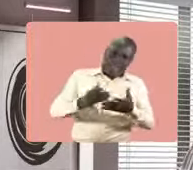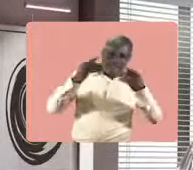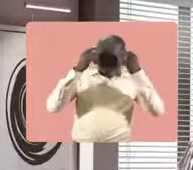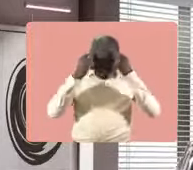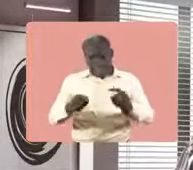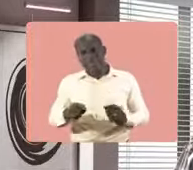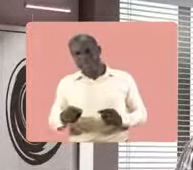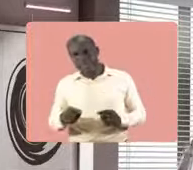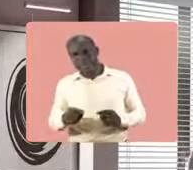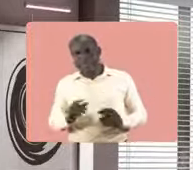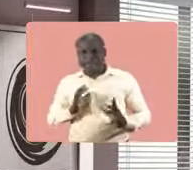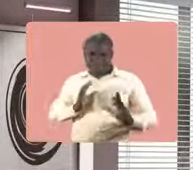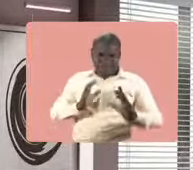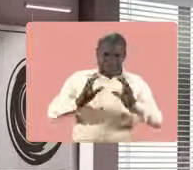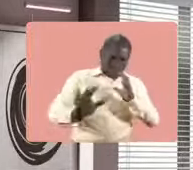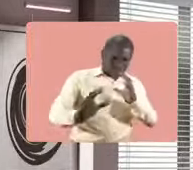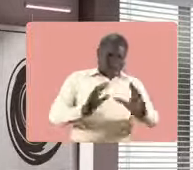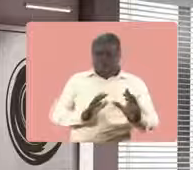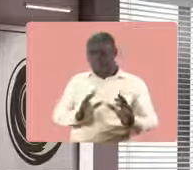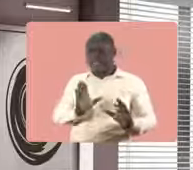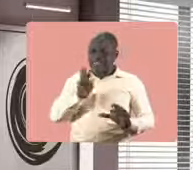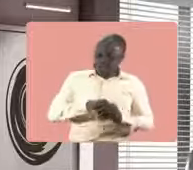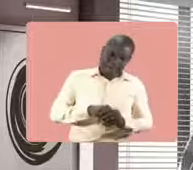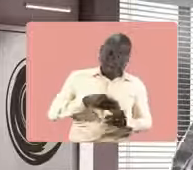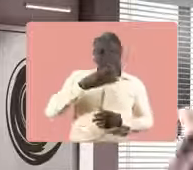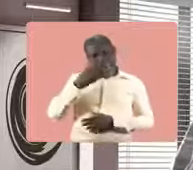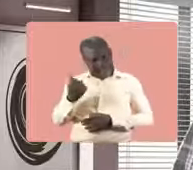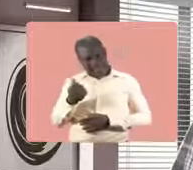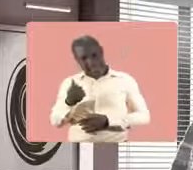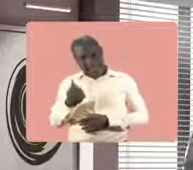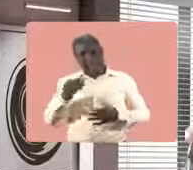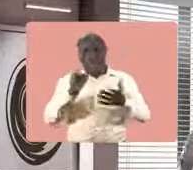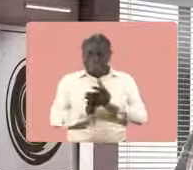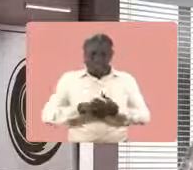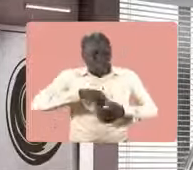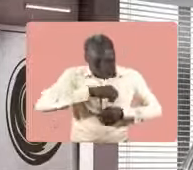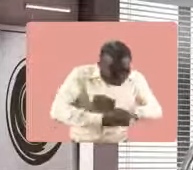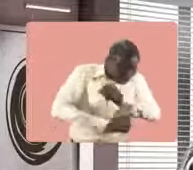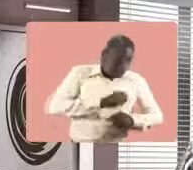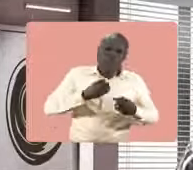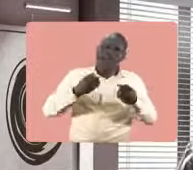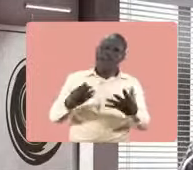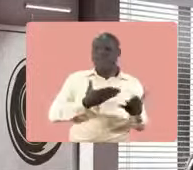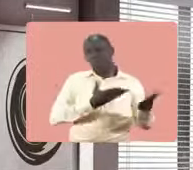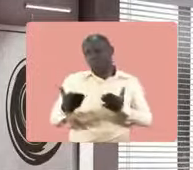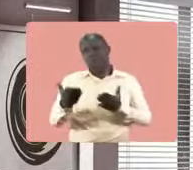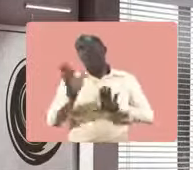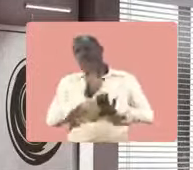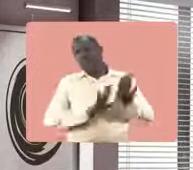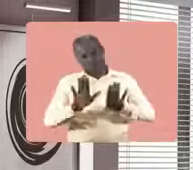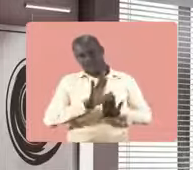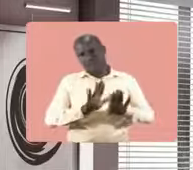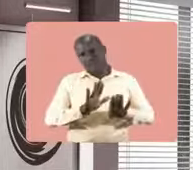no na ade biara wo yire wo ho a wo ye ma no bro so no ekofa bone e de brawo na